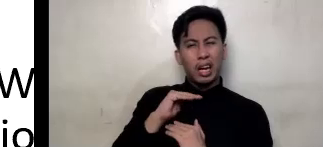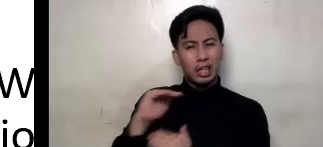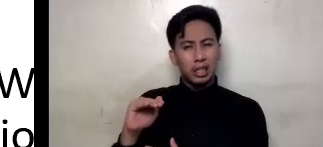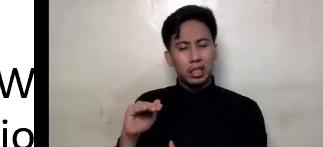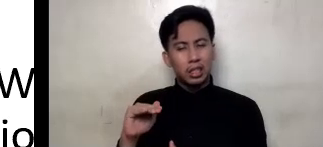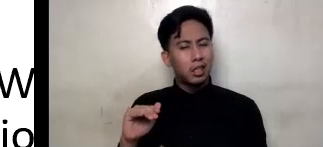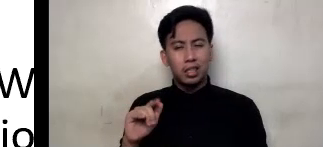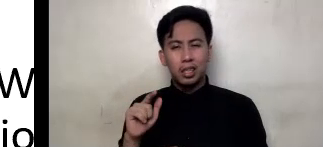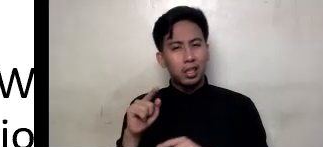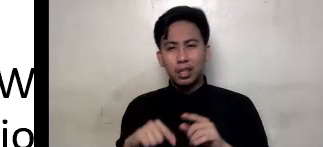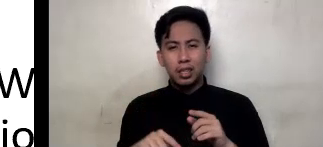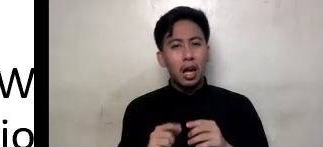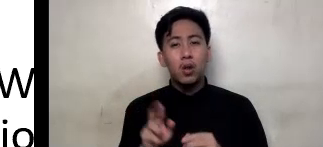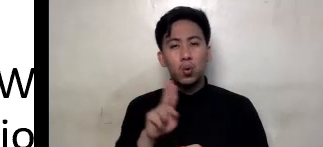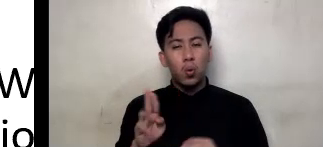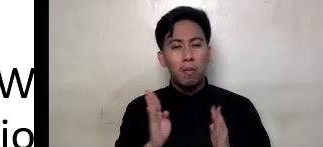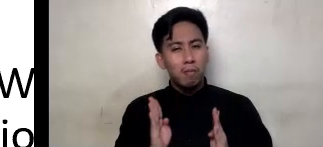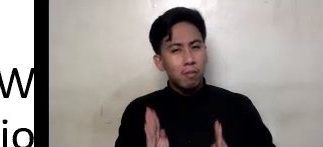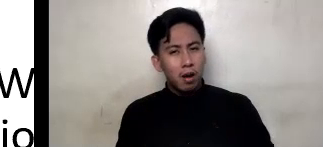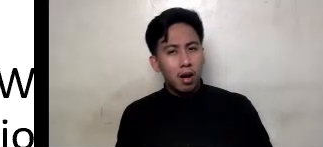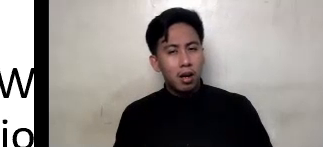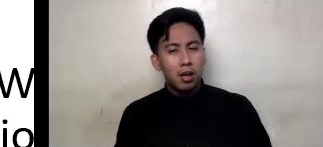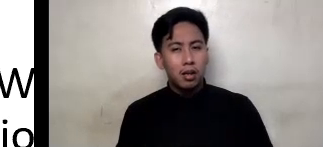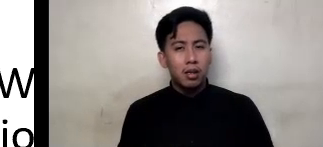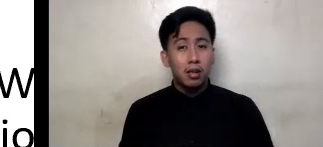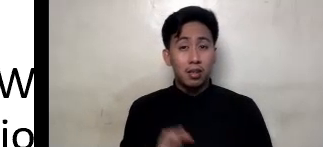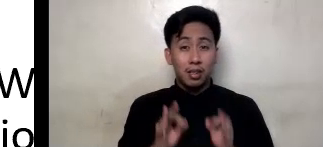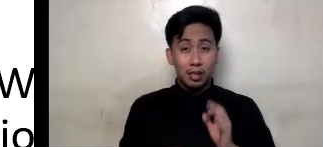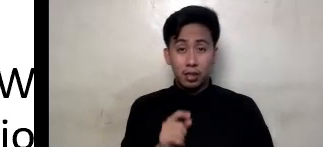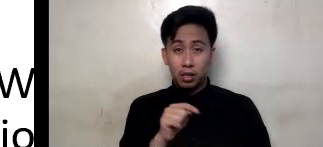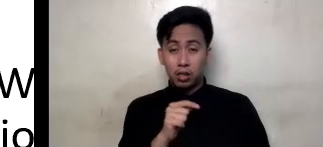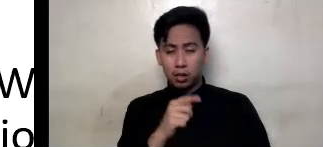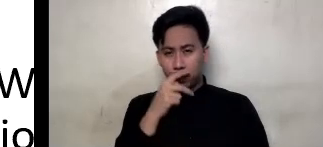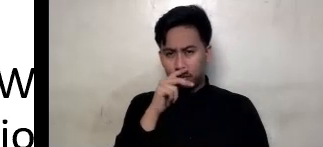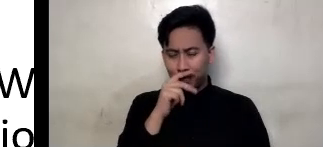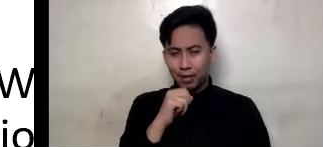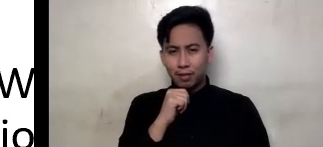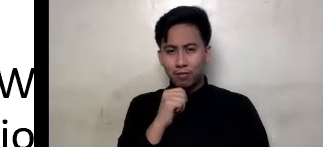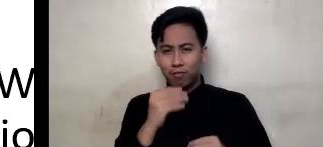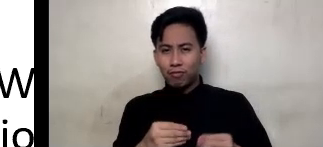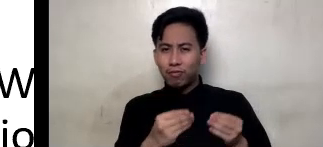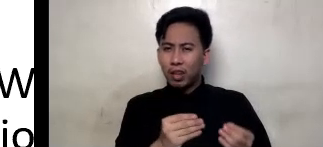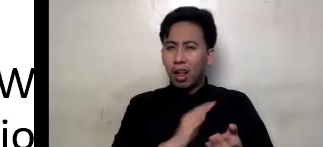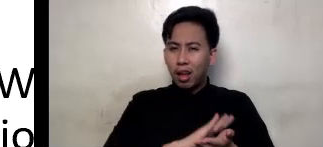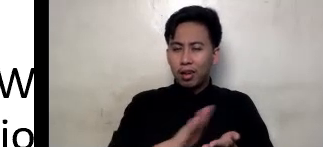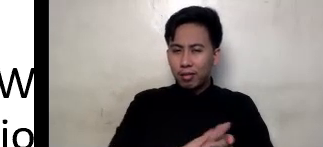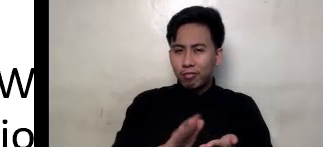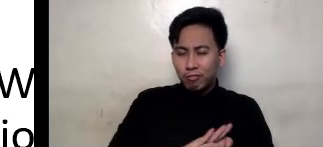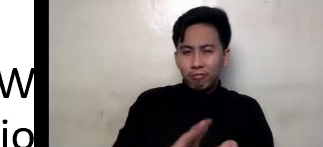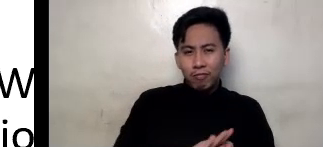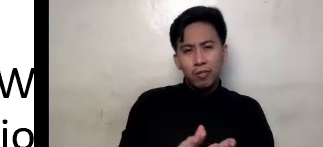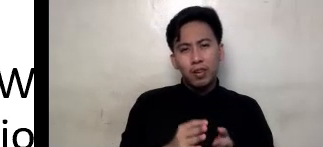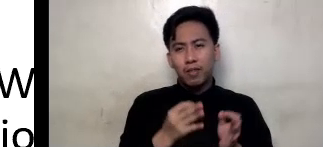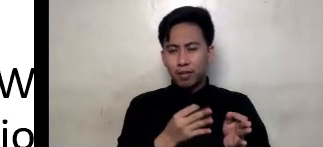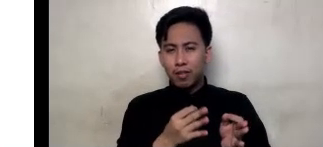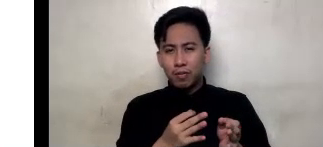mo na-deworm ang bata, hindi mo siya nabigyan ng magandang sanitation and hygiene, then definitely